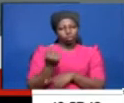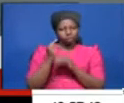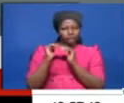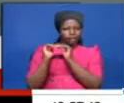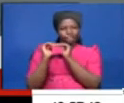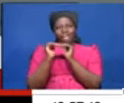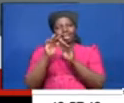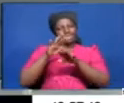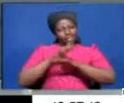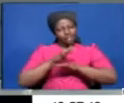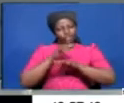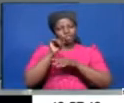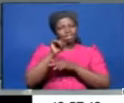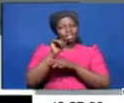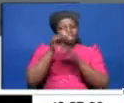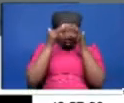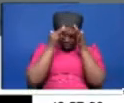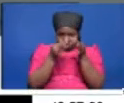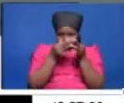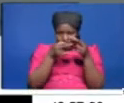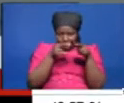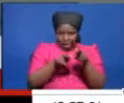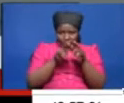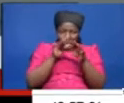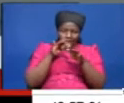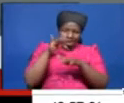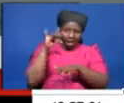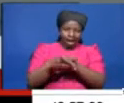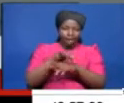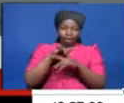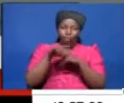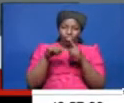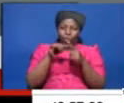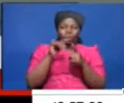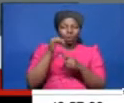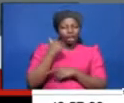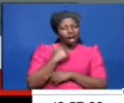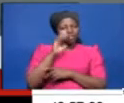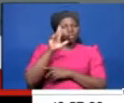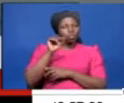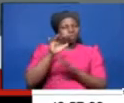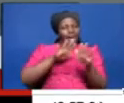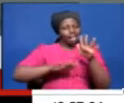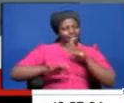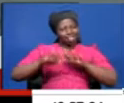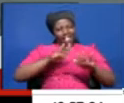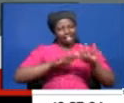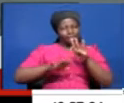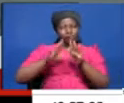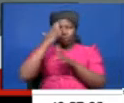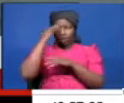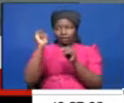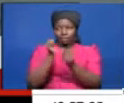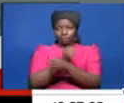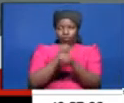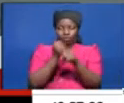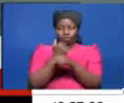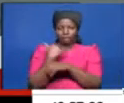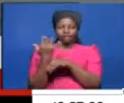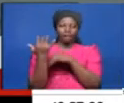come quite early, when there will be no anxiety and such kind of a thing. Because we can't stand to have this back and forth. Because